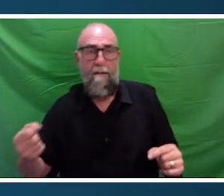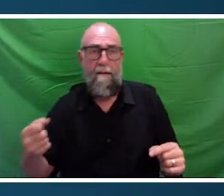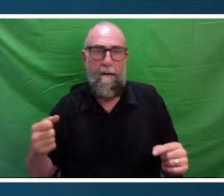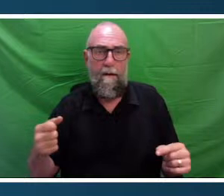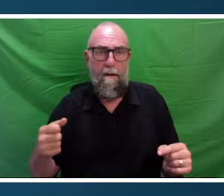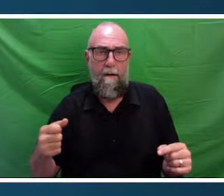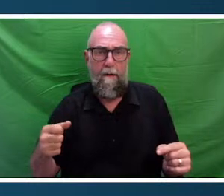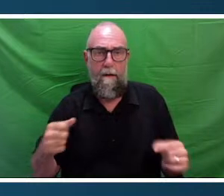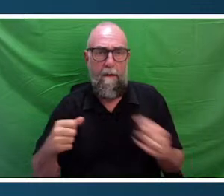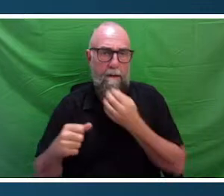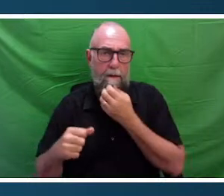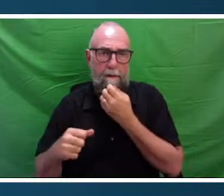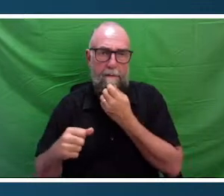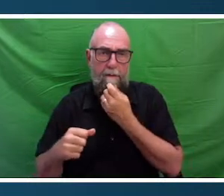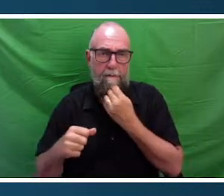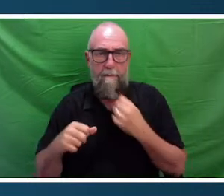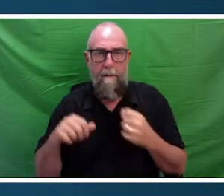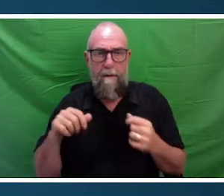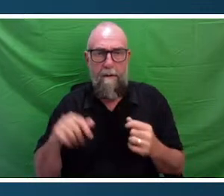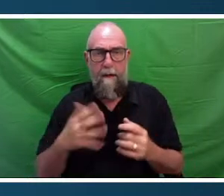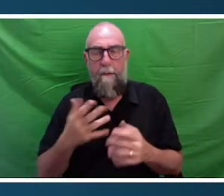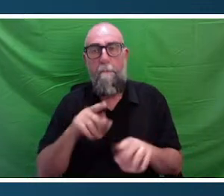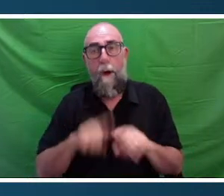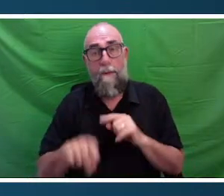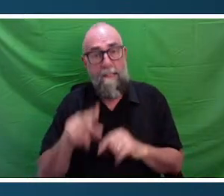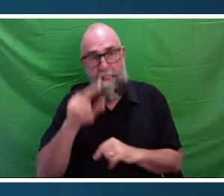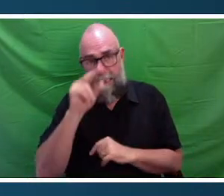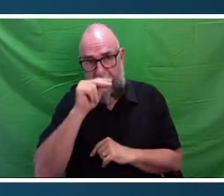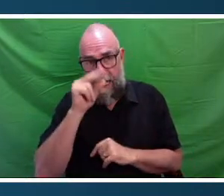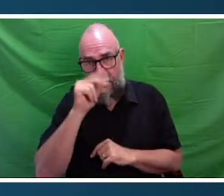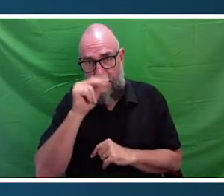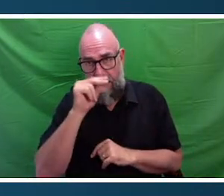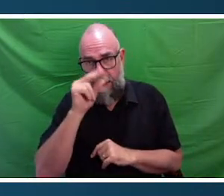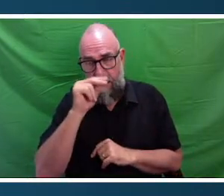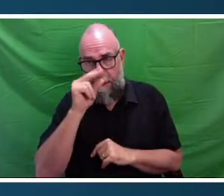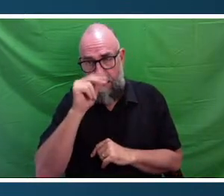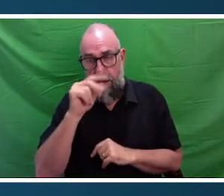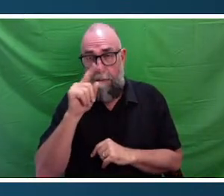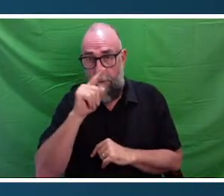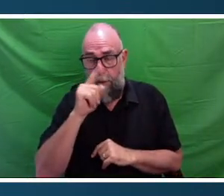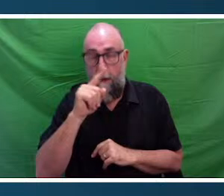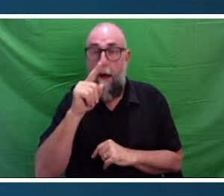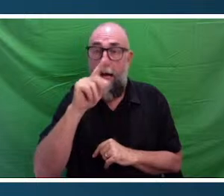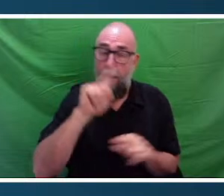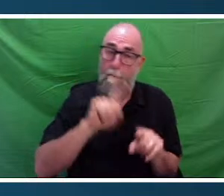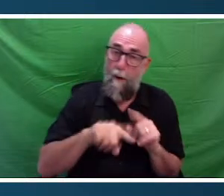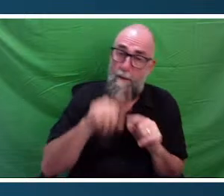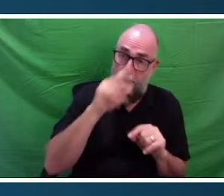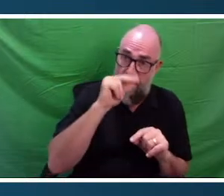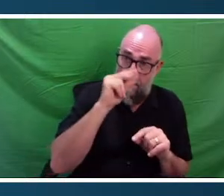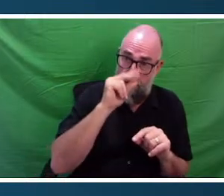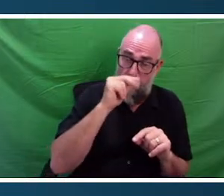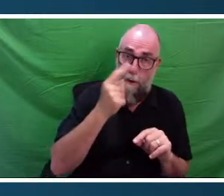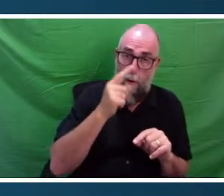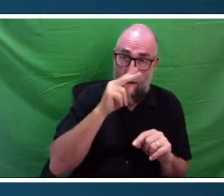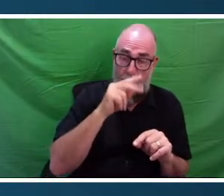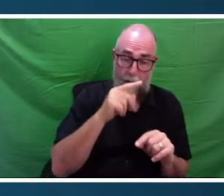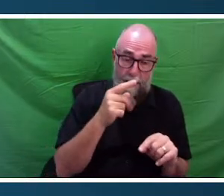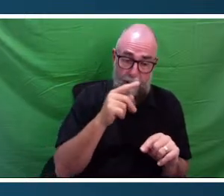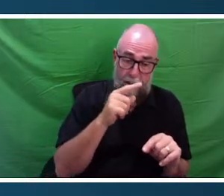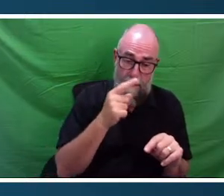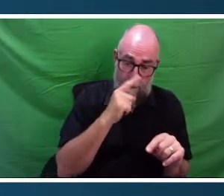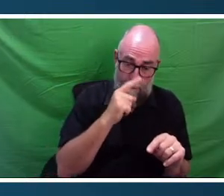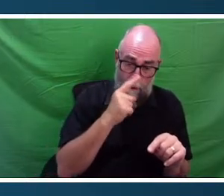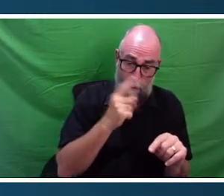more involved in these schemes who might have younger migrants and elsewhere are actually a bit more likely to be digital, which is nice and shows that there's some degree of learning going on. But